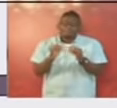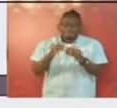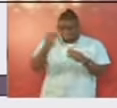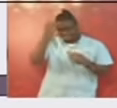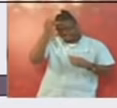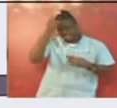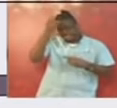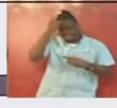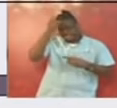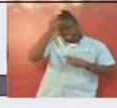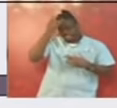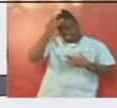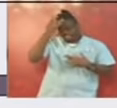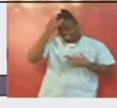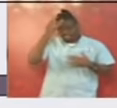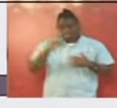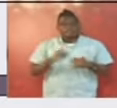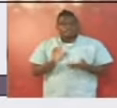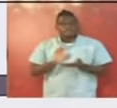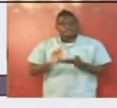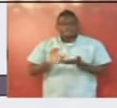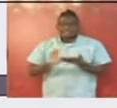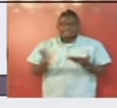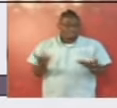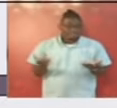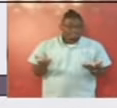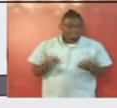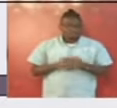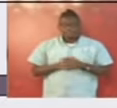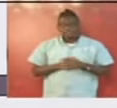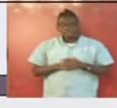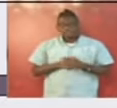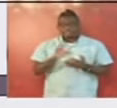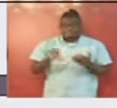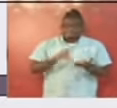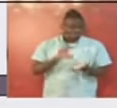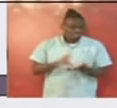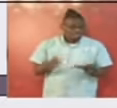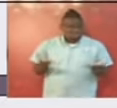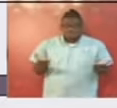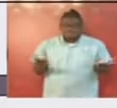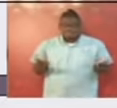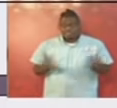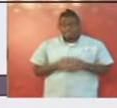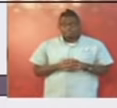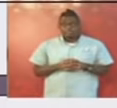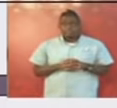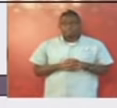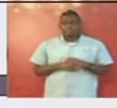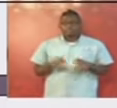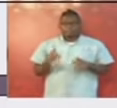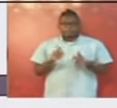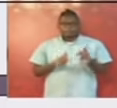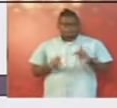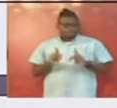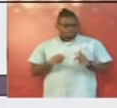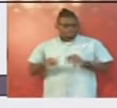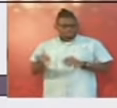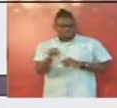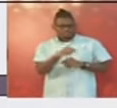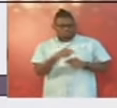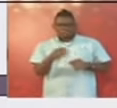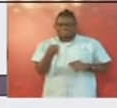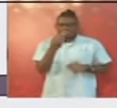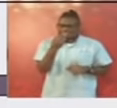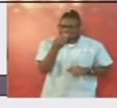And coupled with that, there was a tendency to have poor diets and a sedentary lifestyle, once